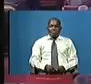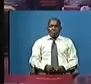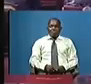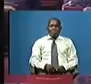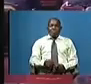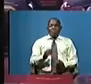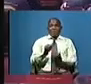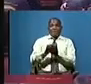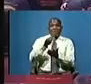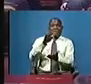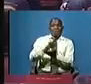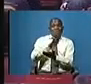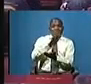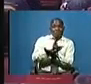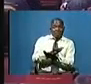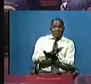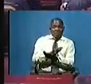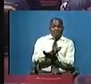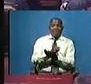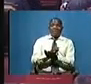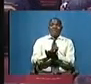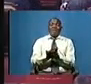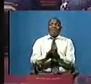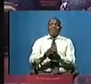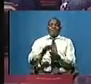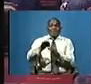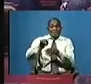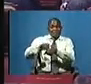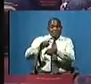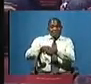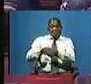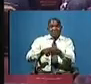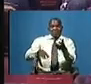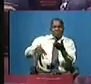That's about the categories of malpractices, isn't it? Yes, my lord.